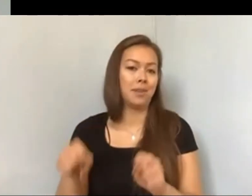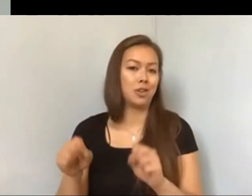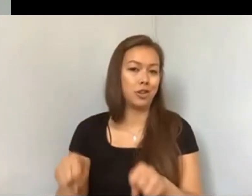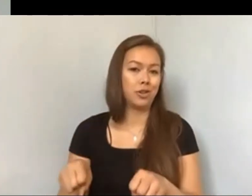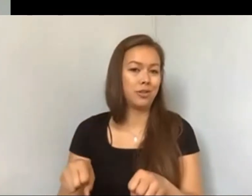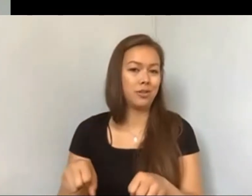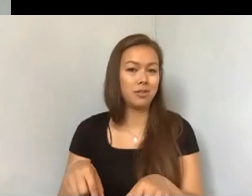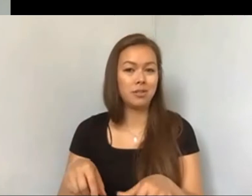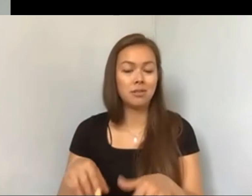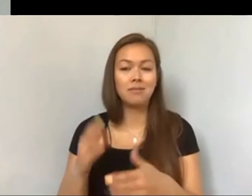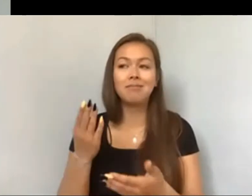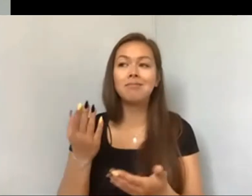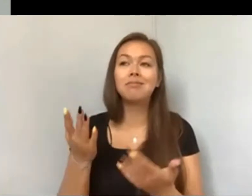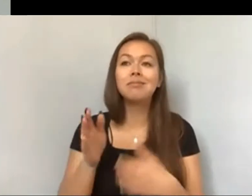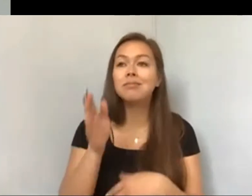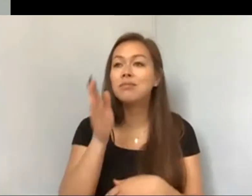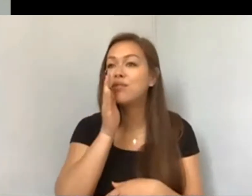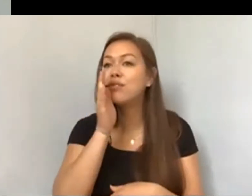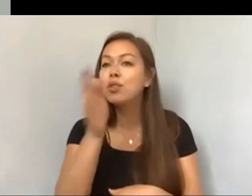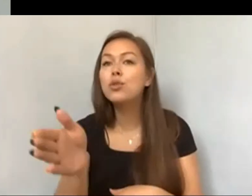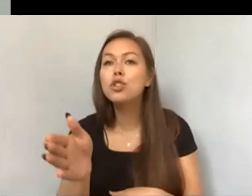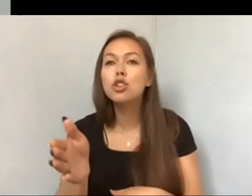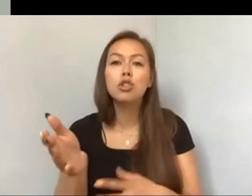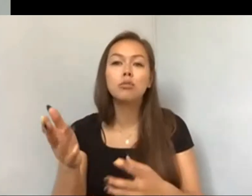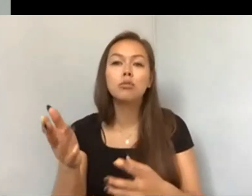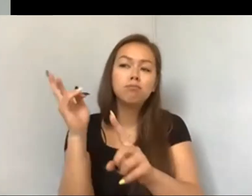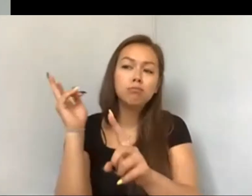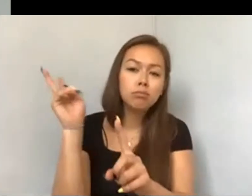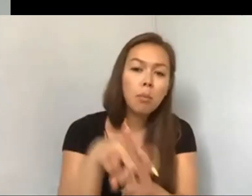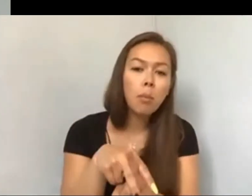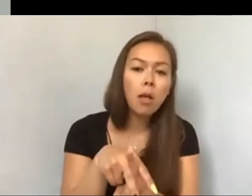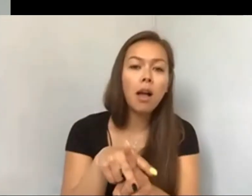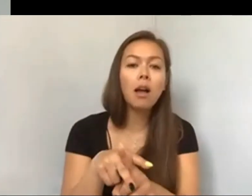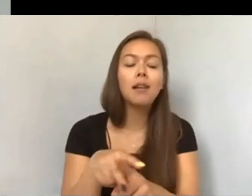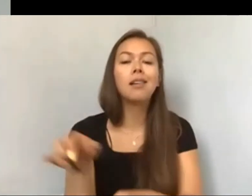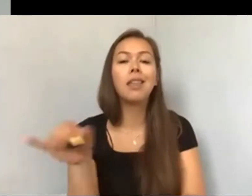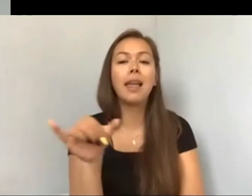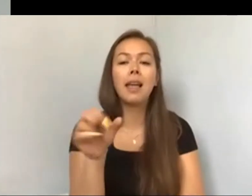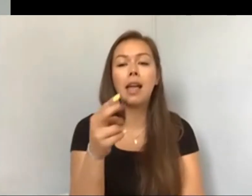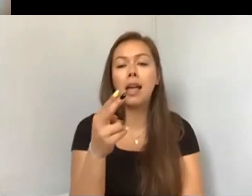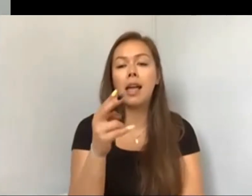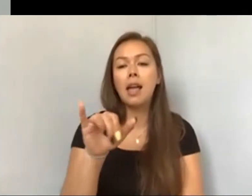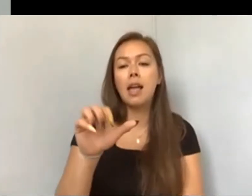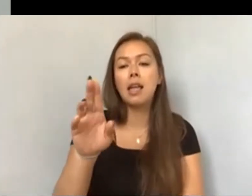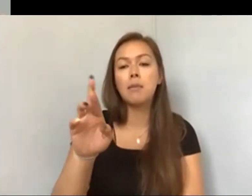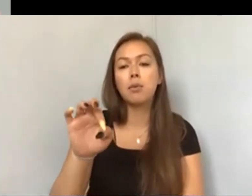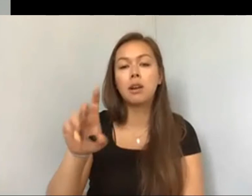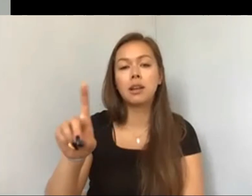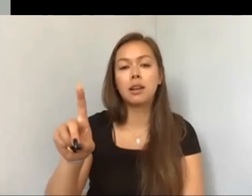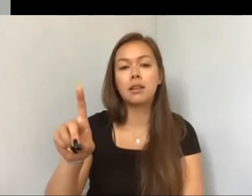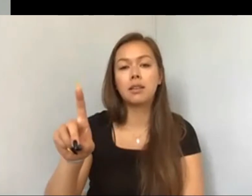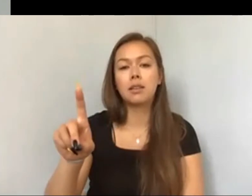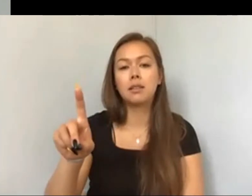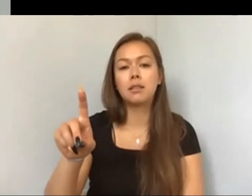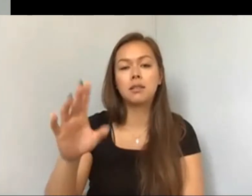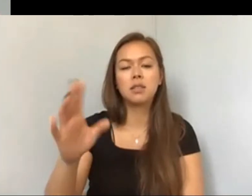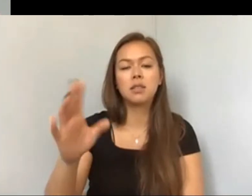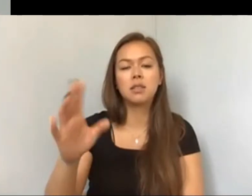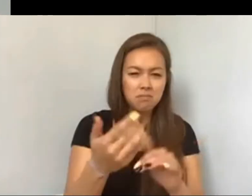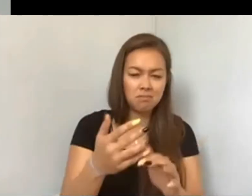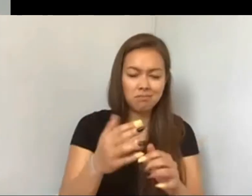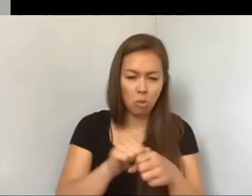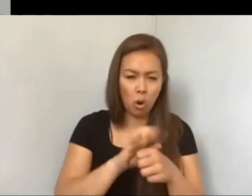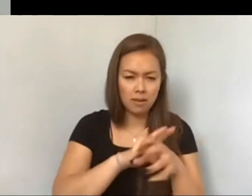of maintaining a kind of hybrid way of working as we come back to, some form of in-person. And I think it